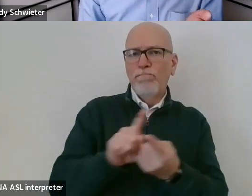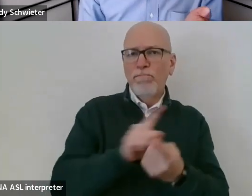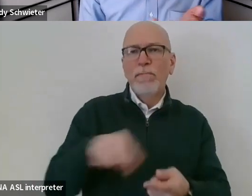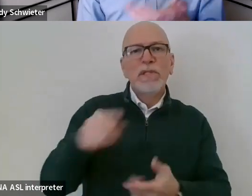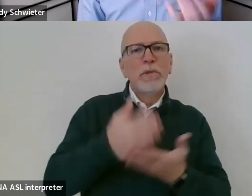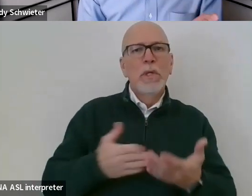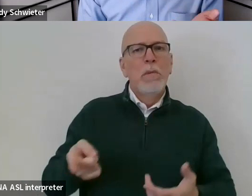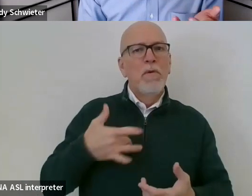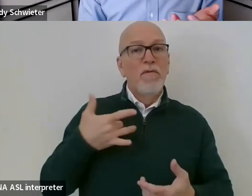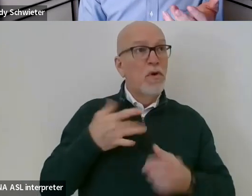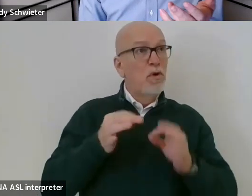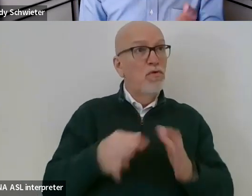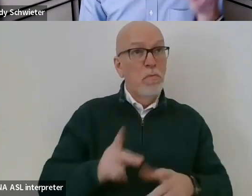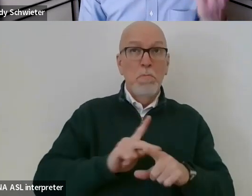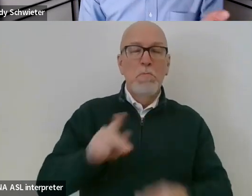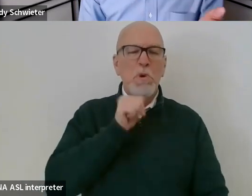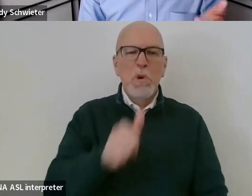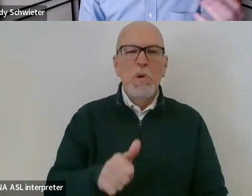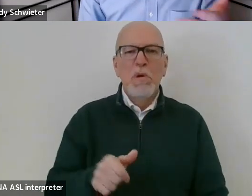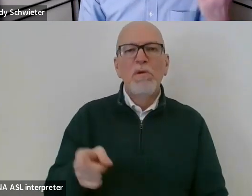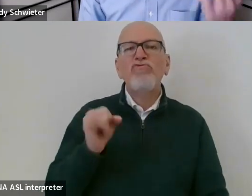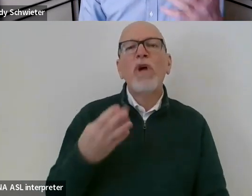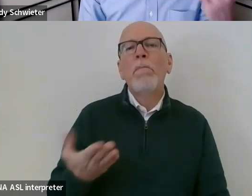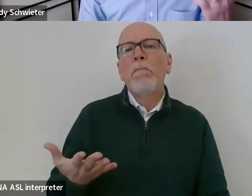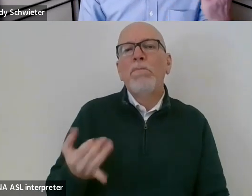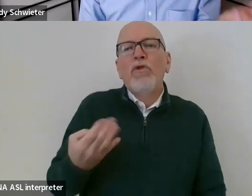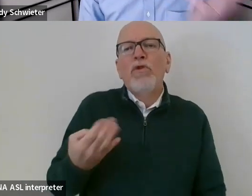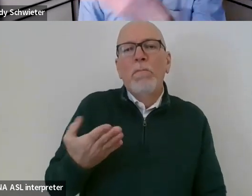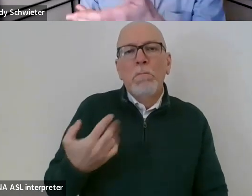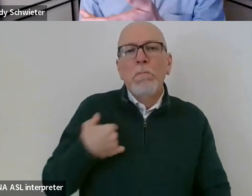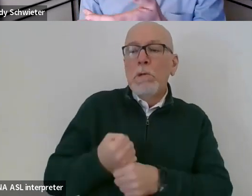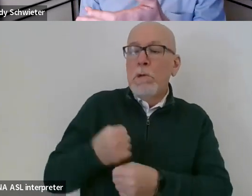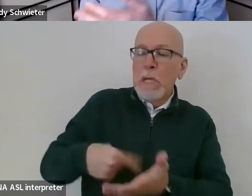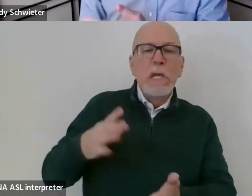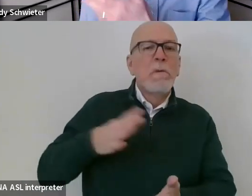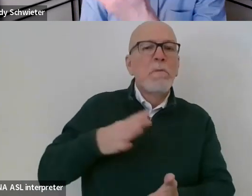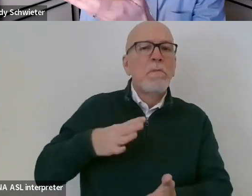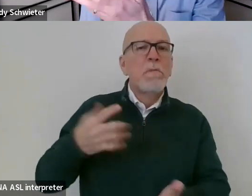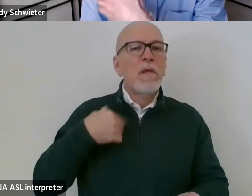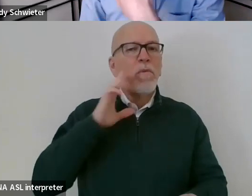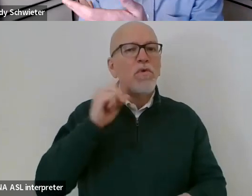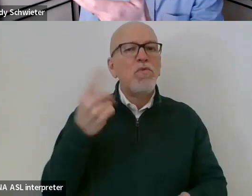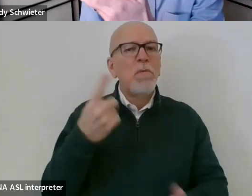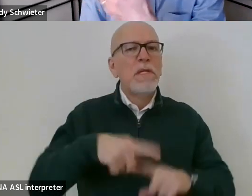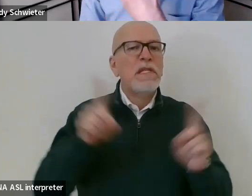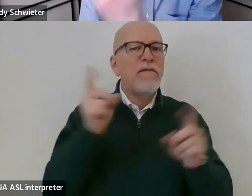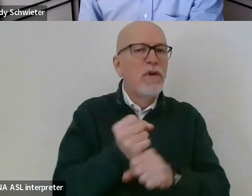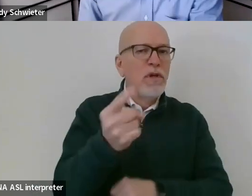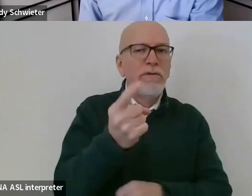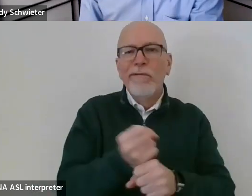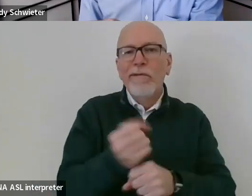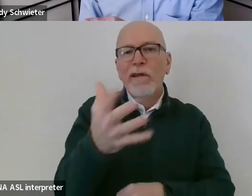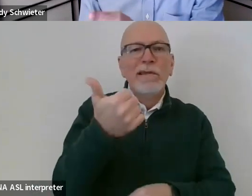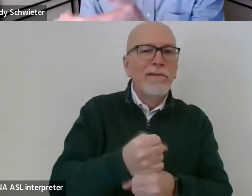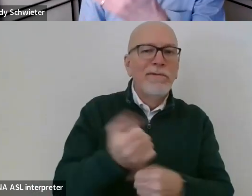view interpreting as a profession. They view it as a job, something they can do to get paid, and they'll find something else to do next year, in 5 years, or in